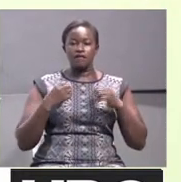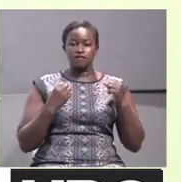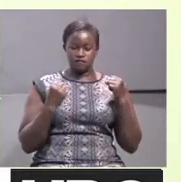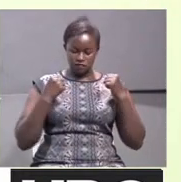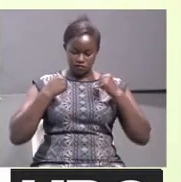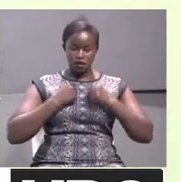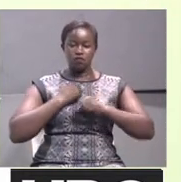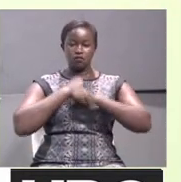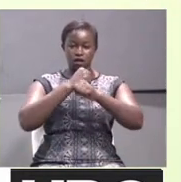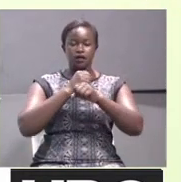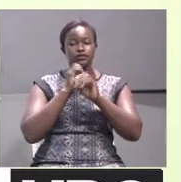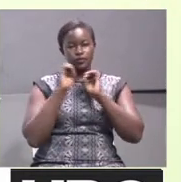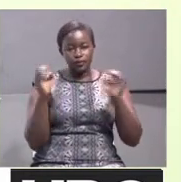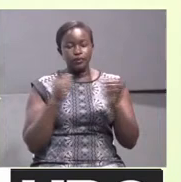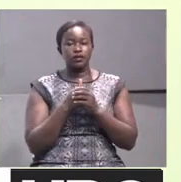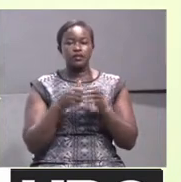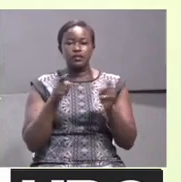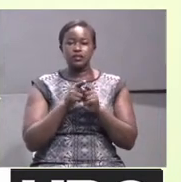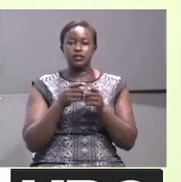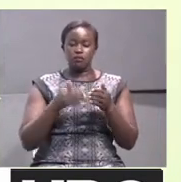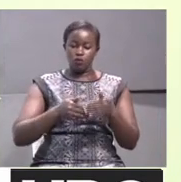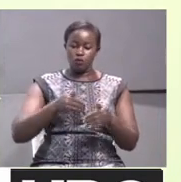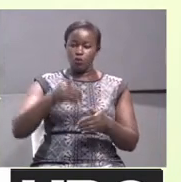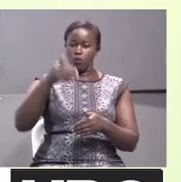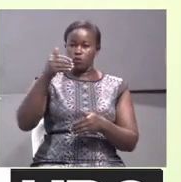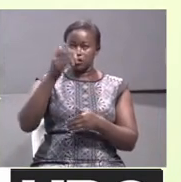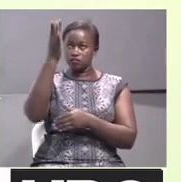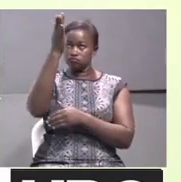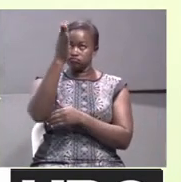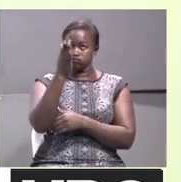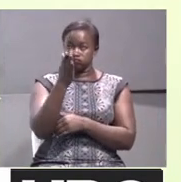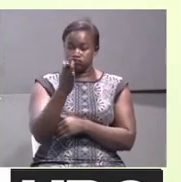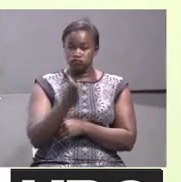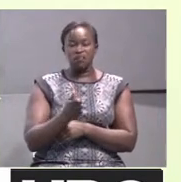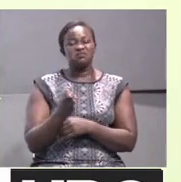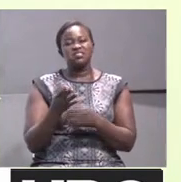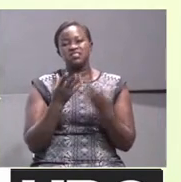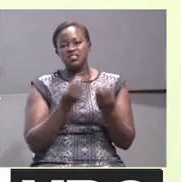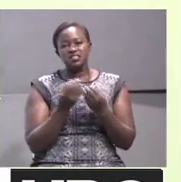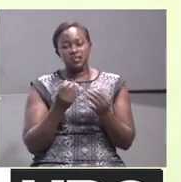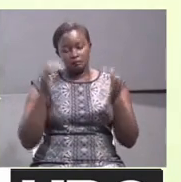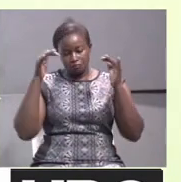fractures from blastings and easily collapse when there is a